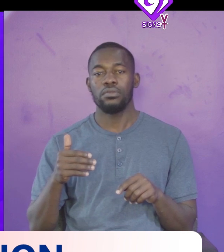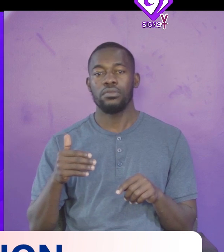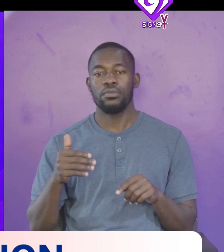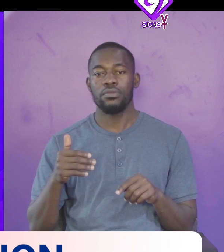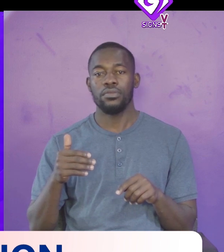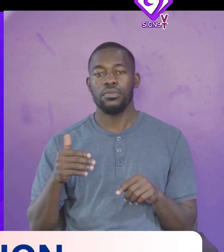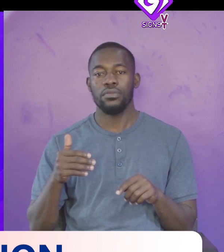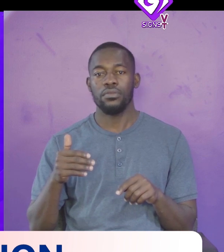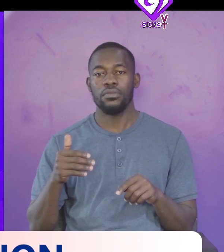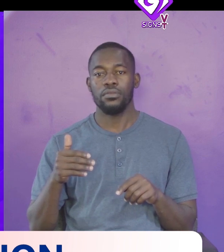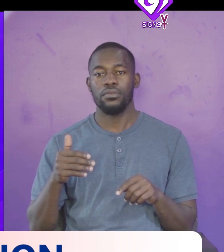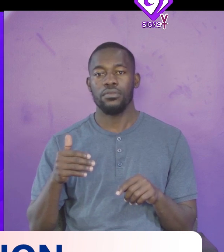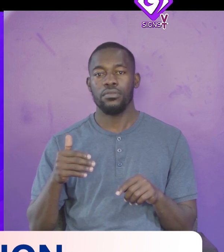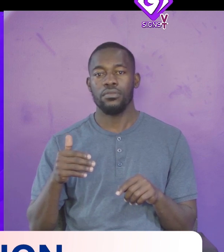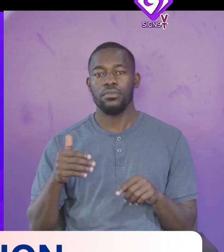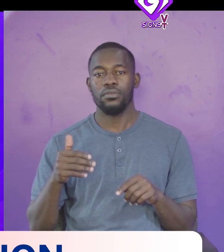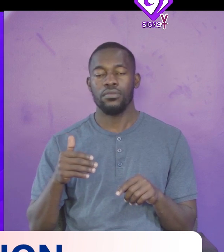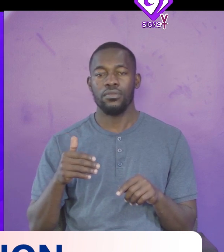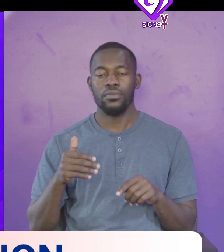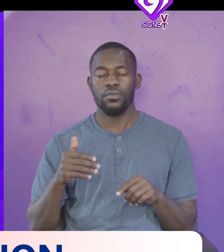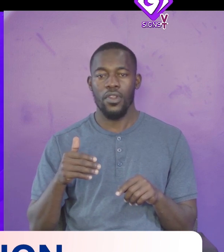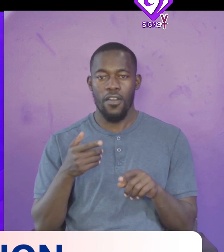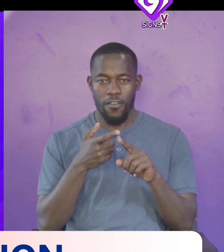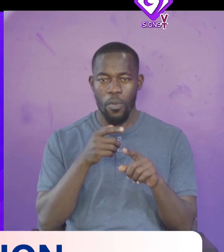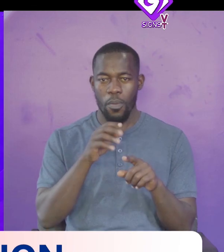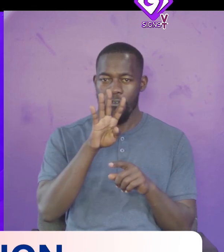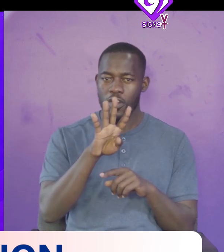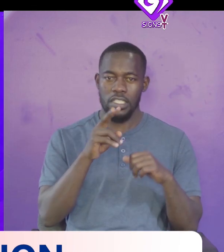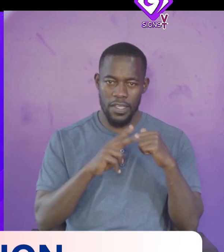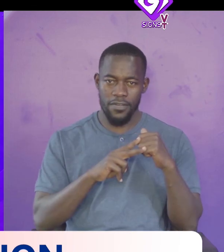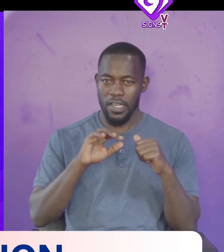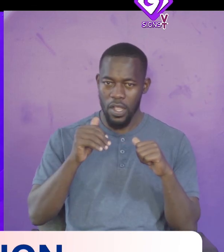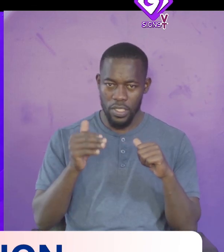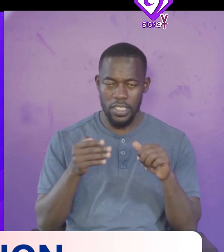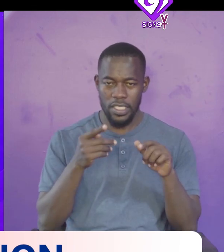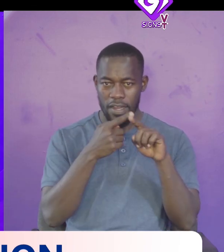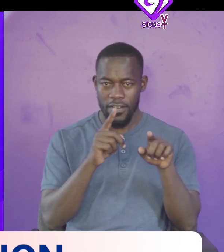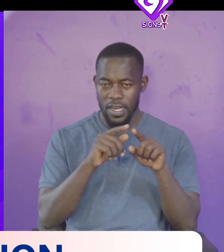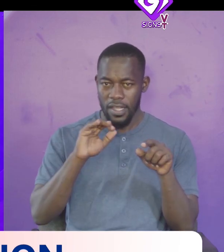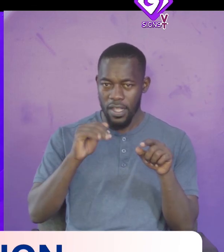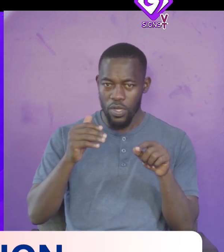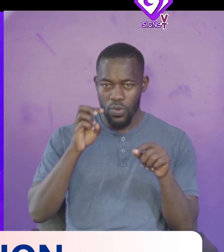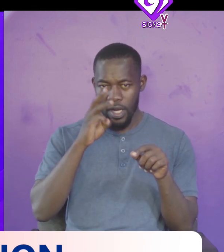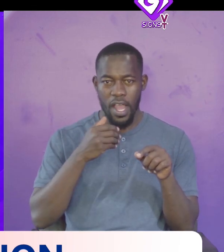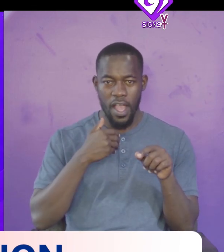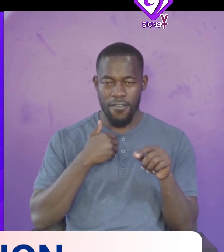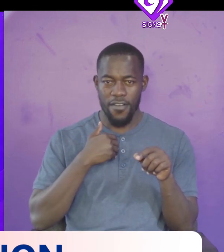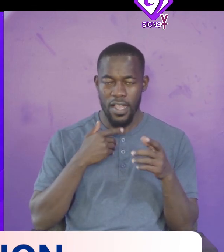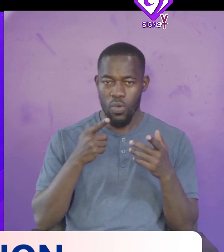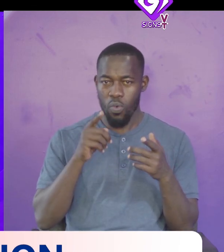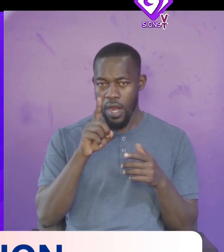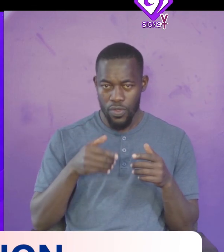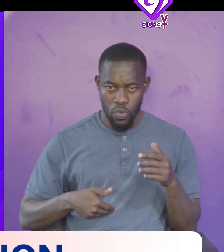whatever. Yeah, we elect from the 47 counties. Every county is going to have a joint ticket of a youth and a person with